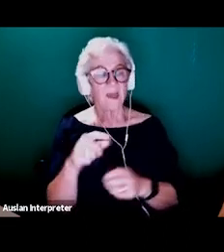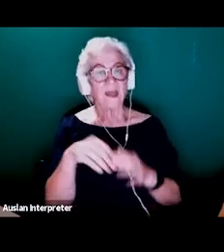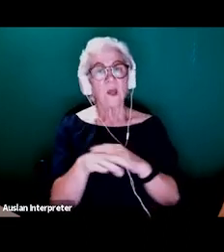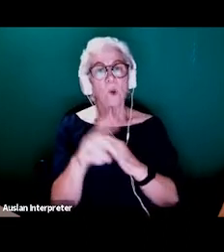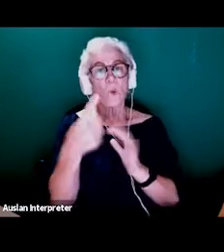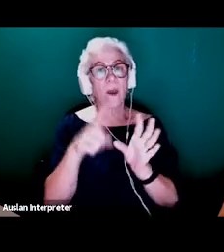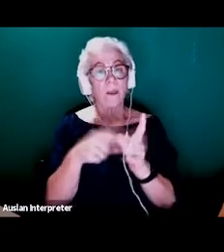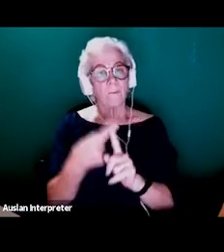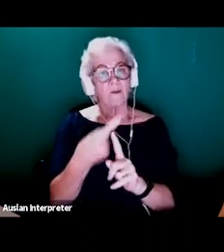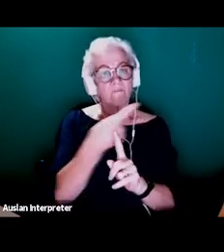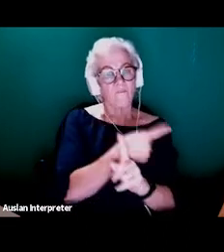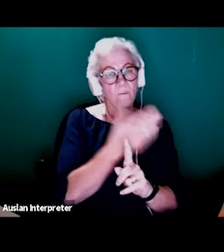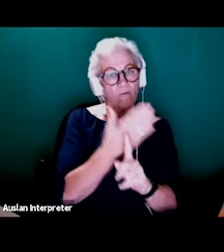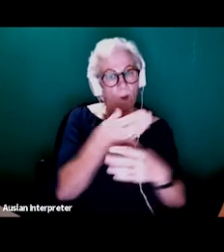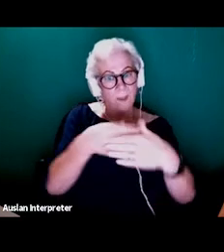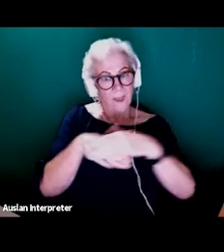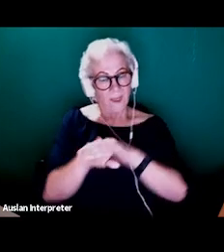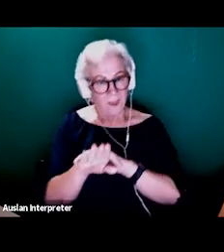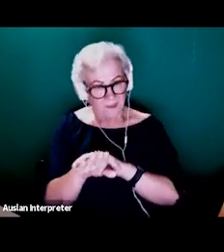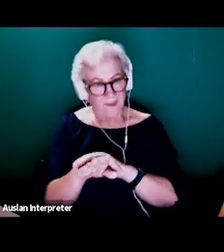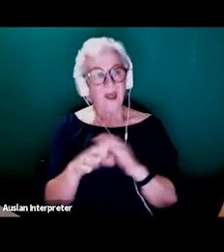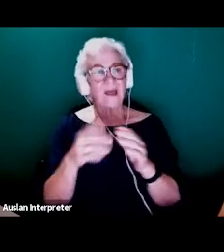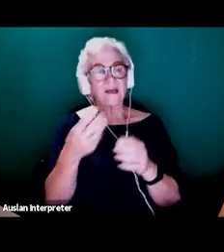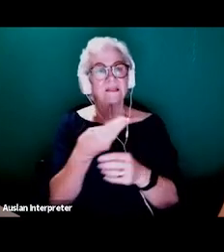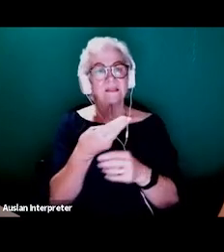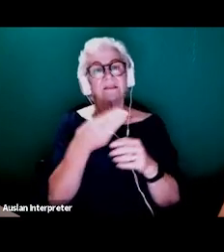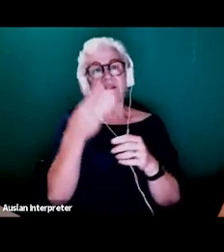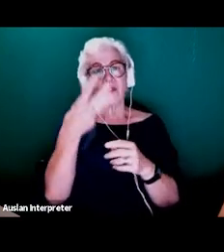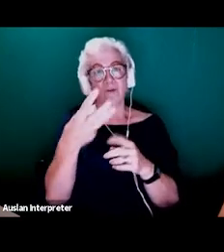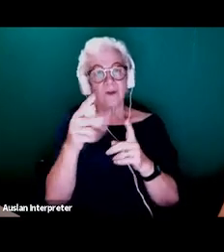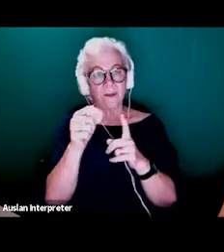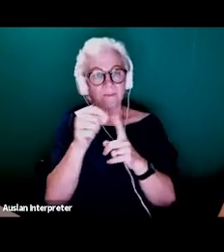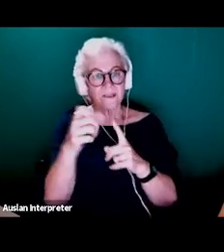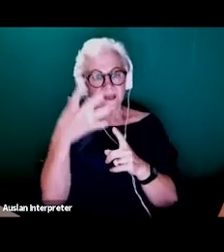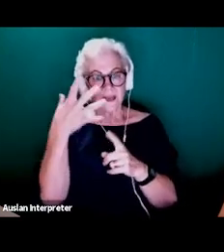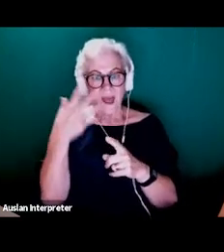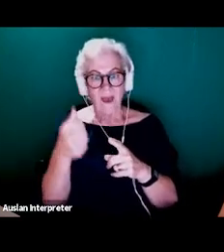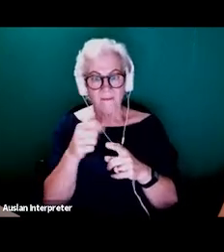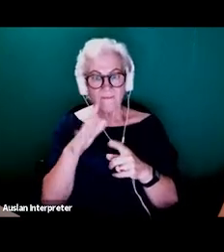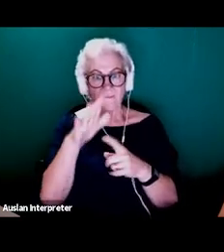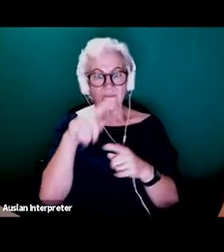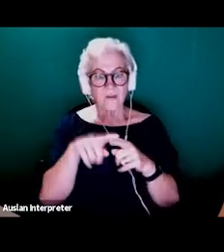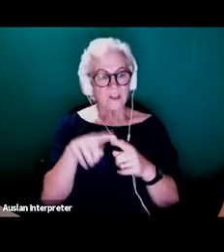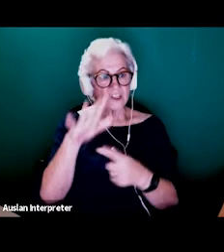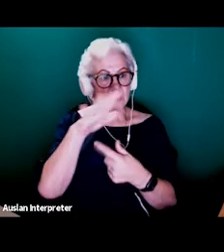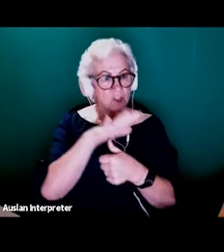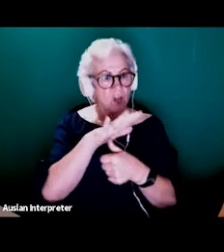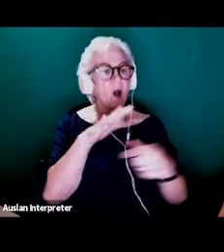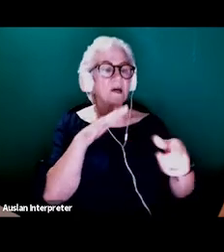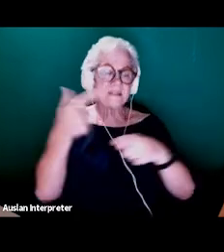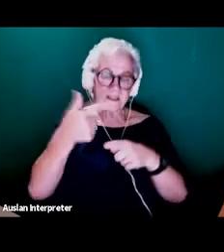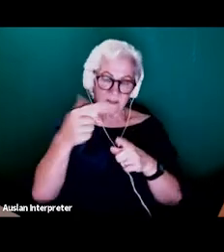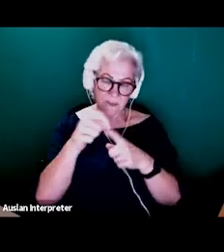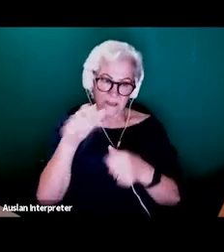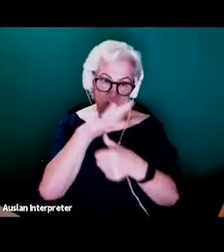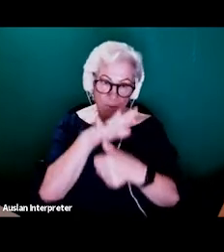cohort entry, with 17% having depression. And this is consistent with the literature identifying high levels of comorbidity